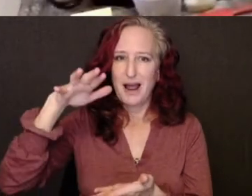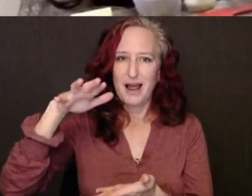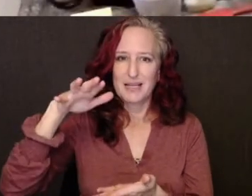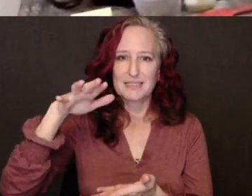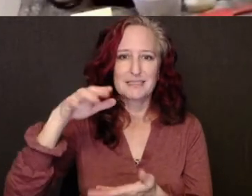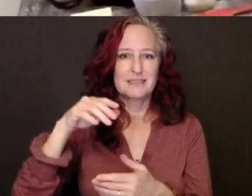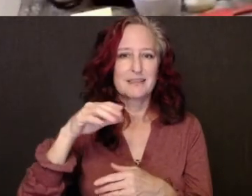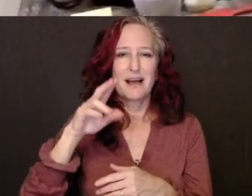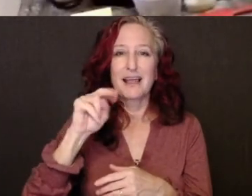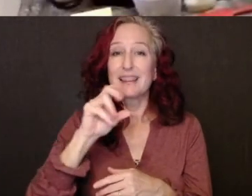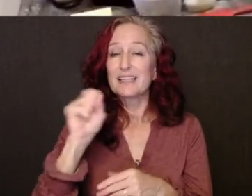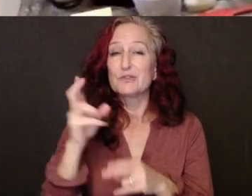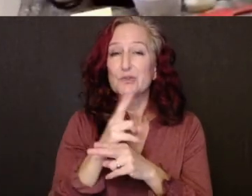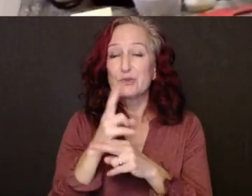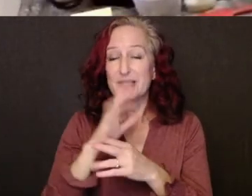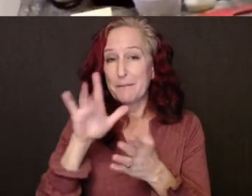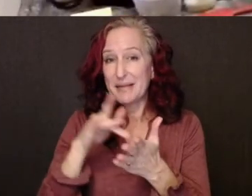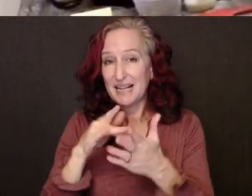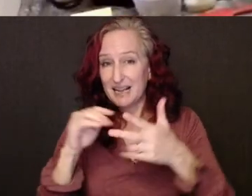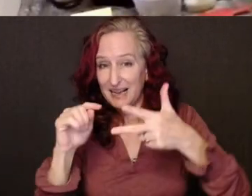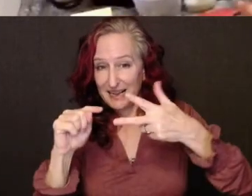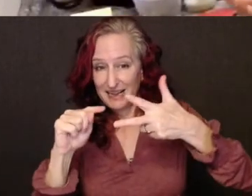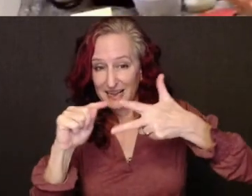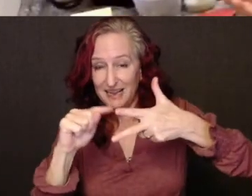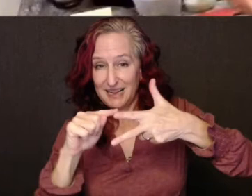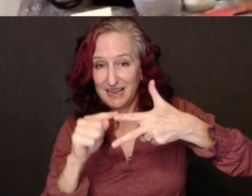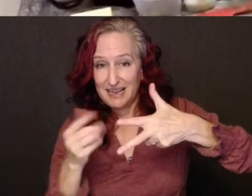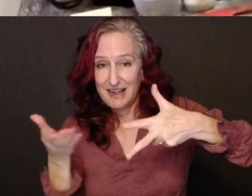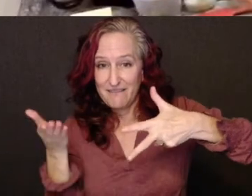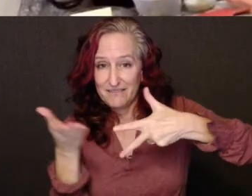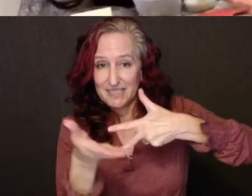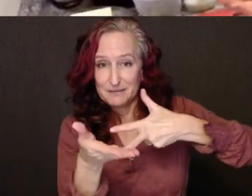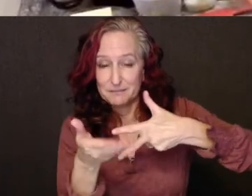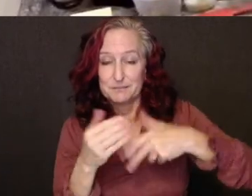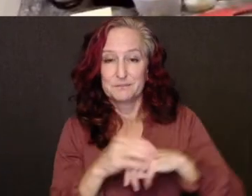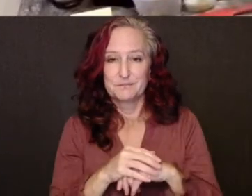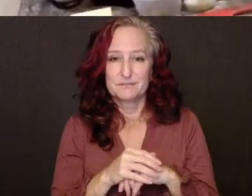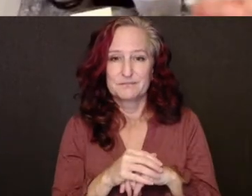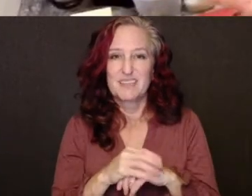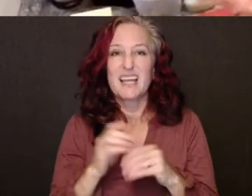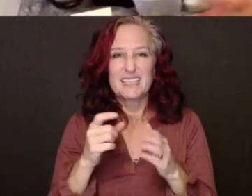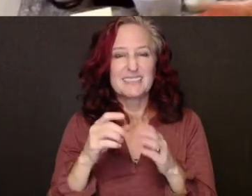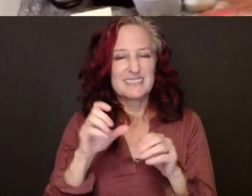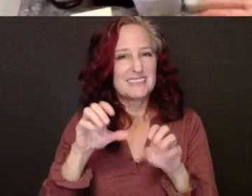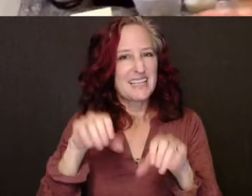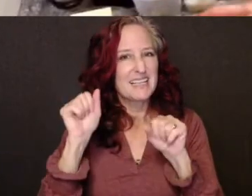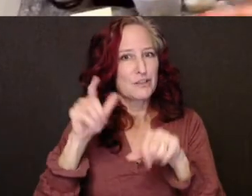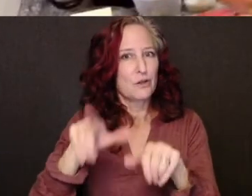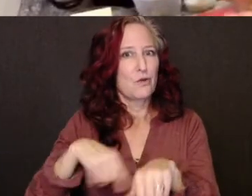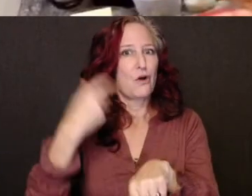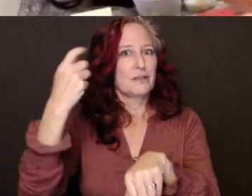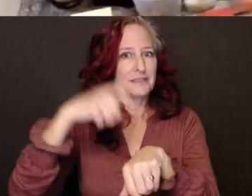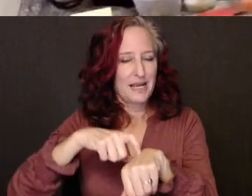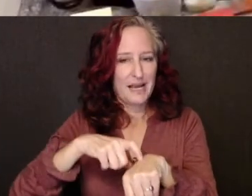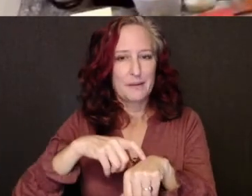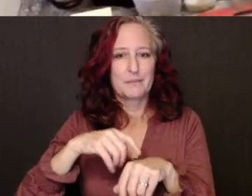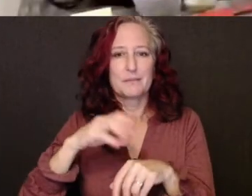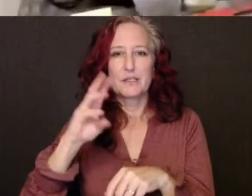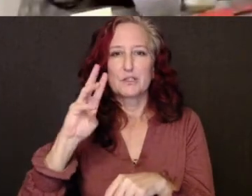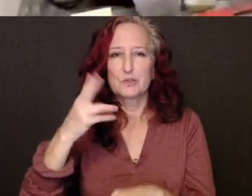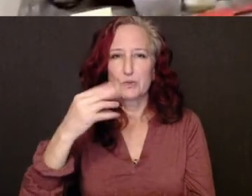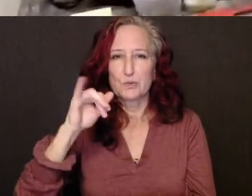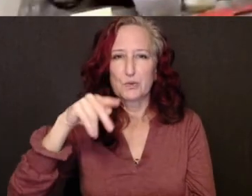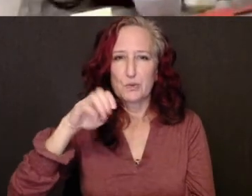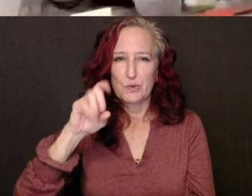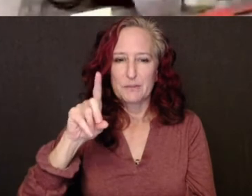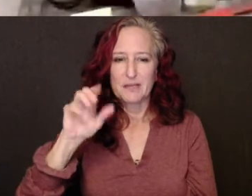make a pan dulce called mantecada, and that specific pan dulce, it